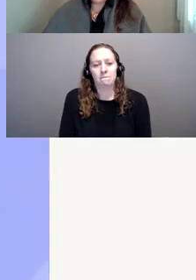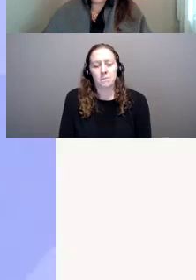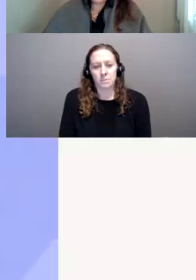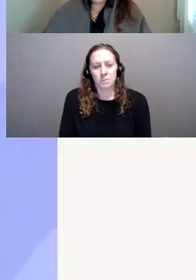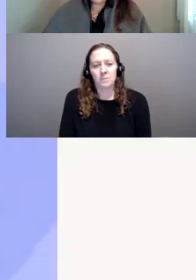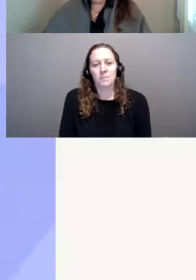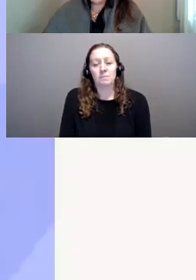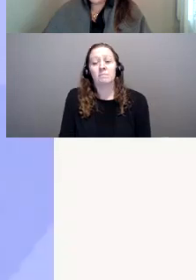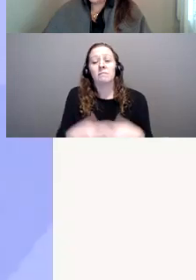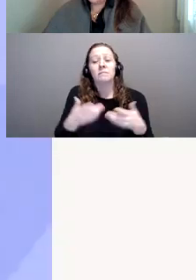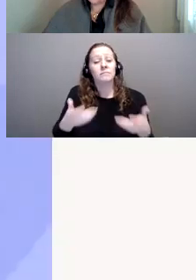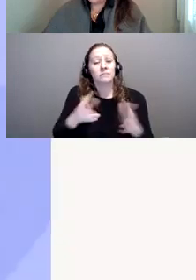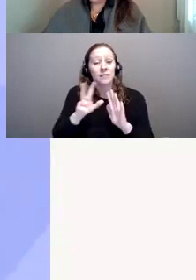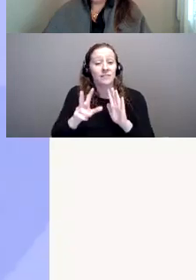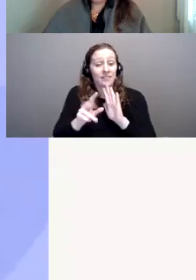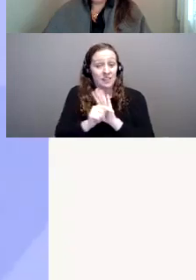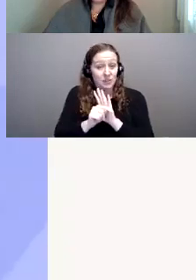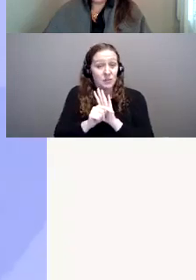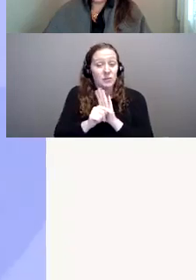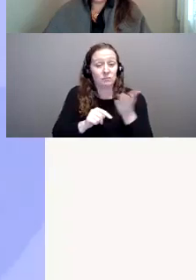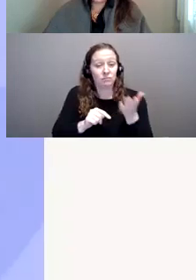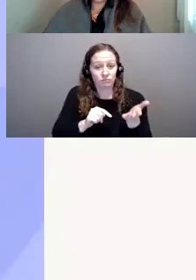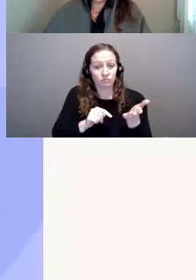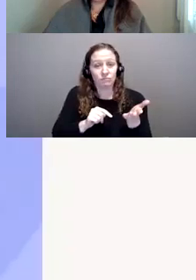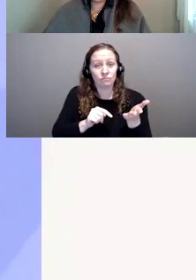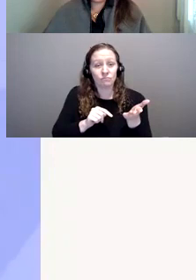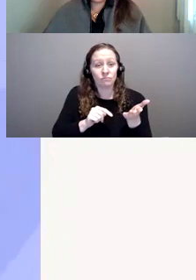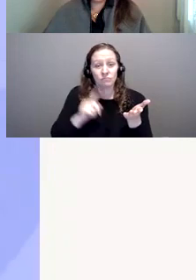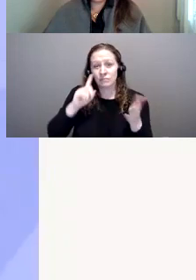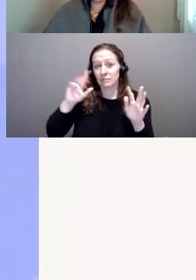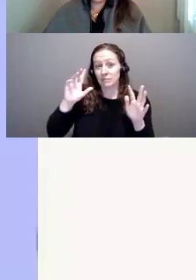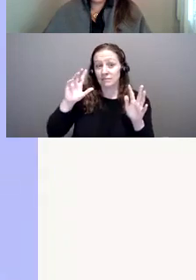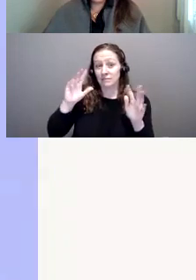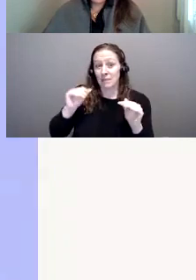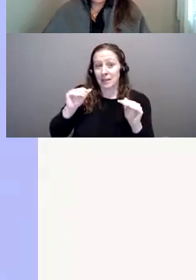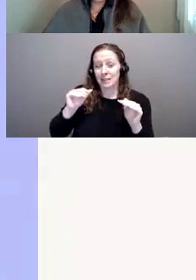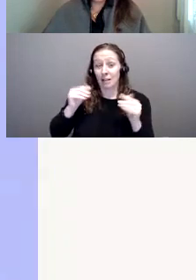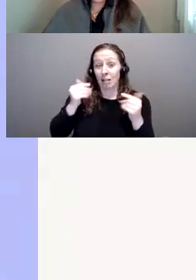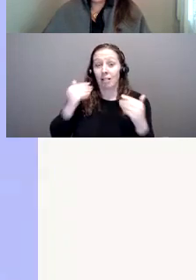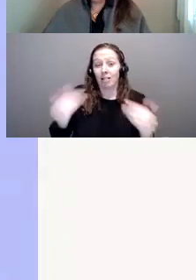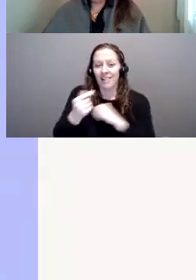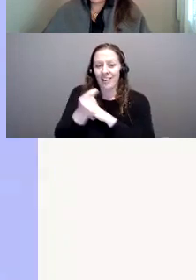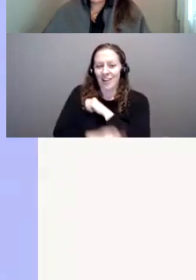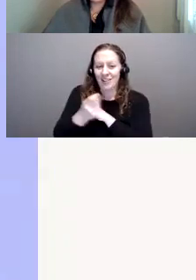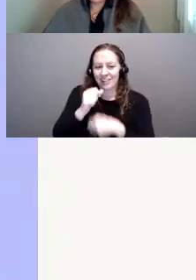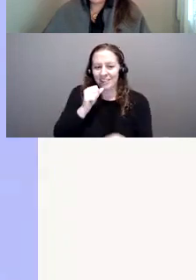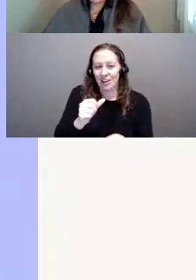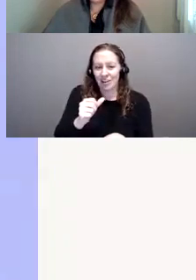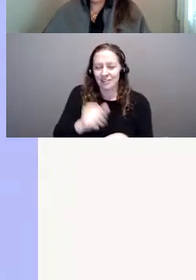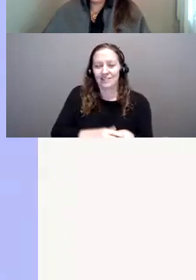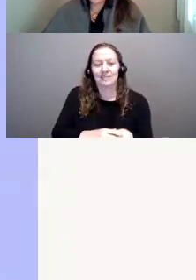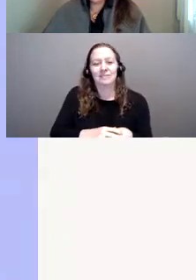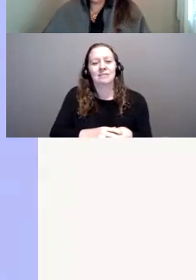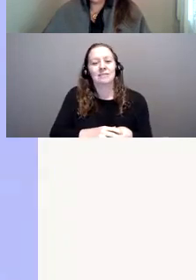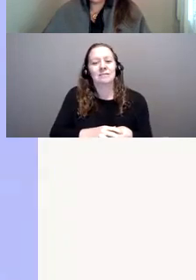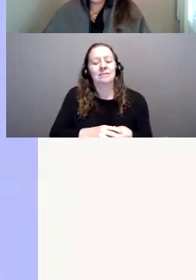Okay, so this is our video. I wasn't expecting it to play automatically. So I want to invite my